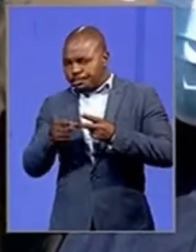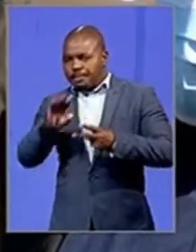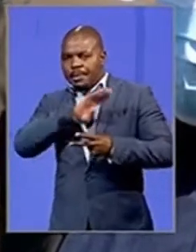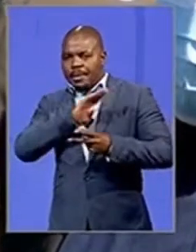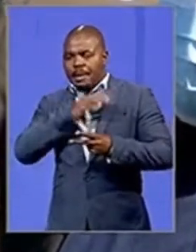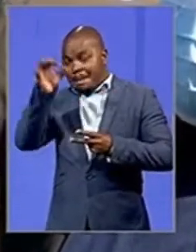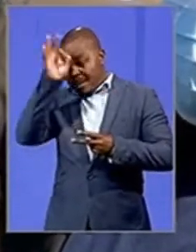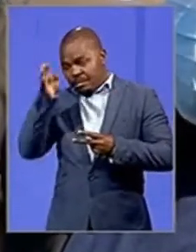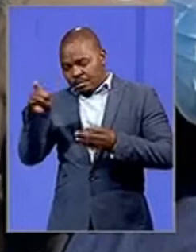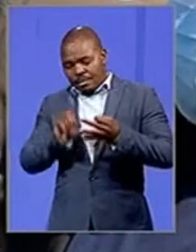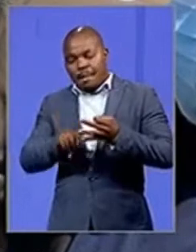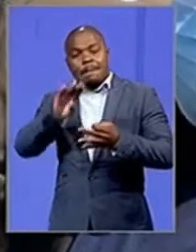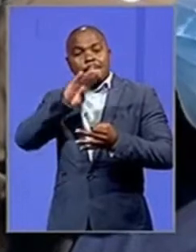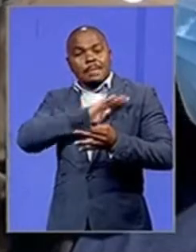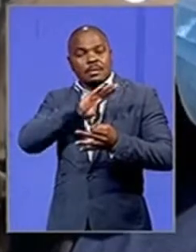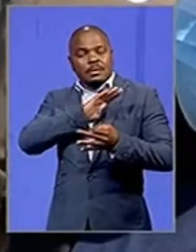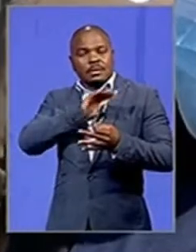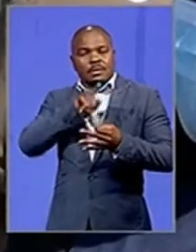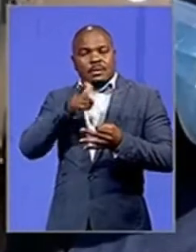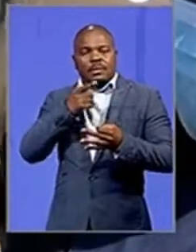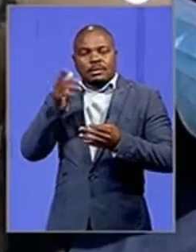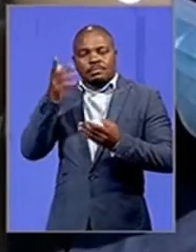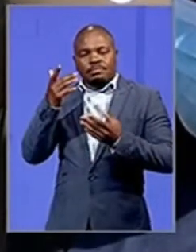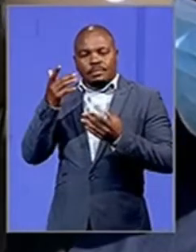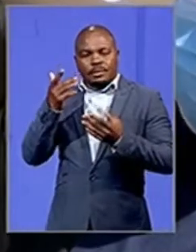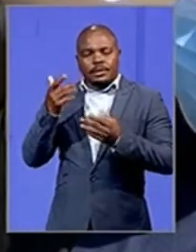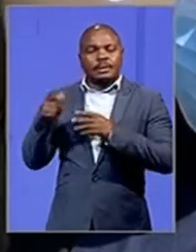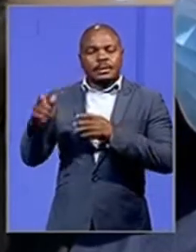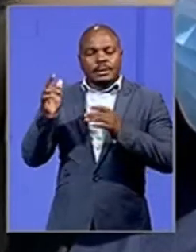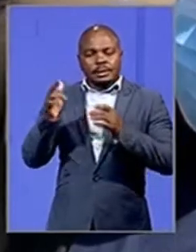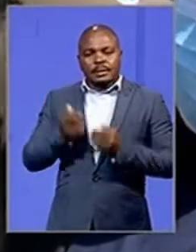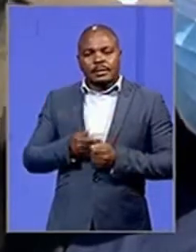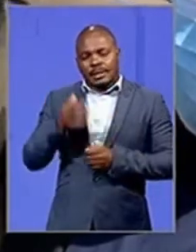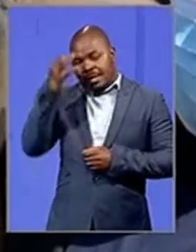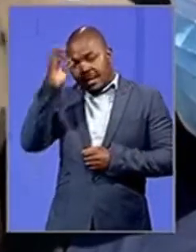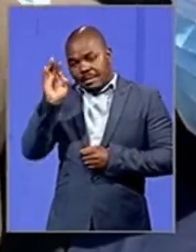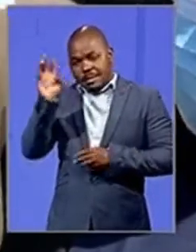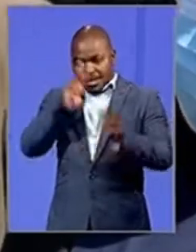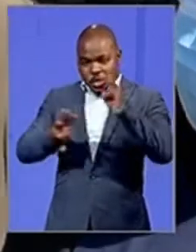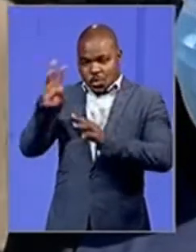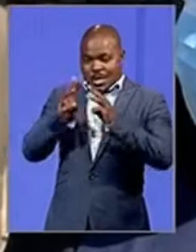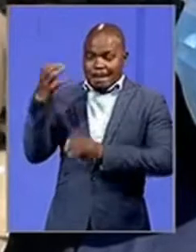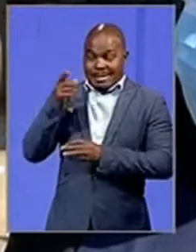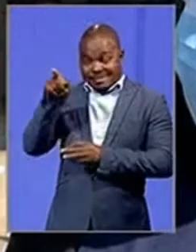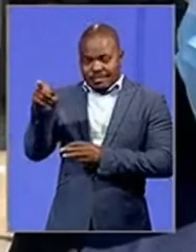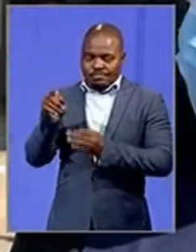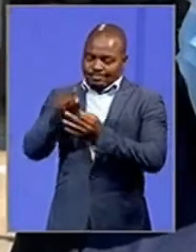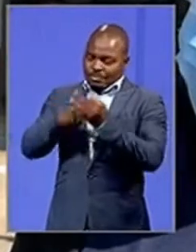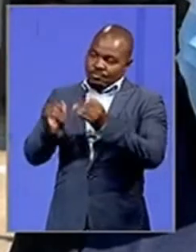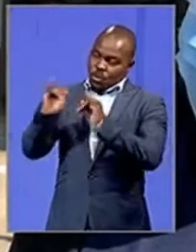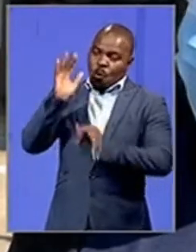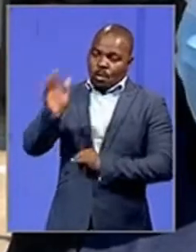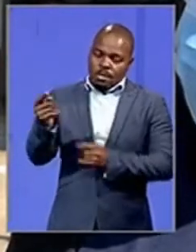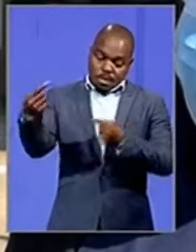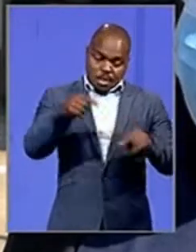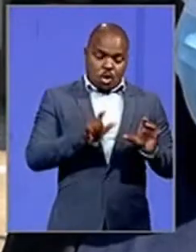of Police and the Minister of Safety and Security, State Security. They'll come to the